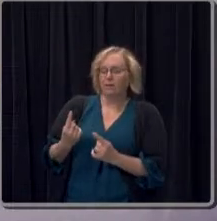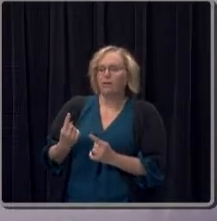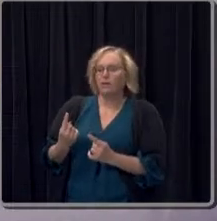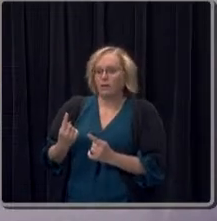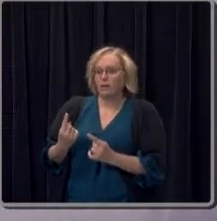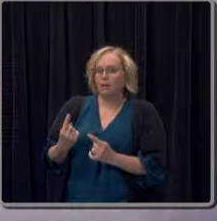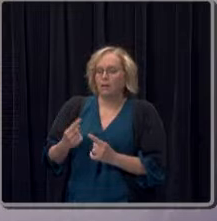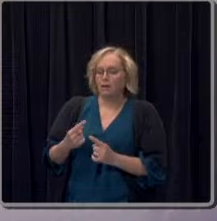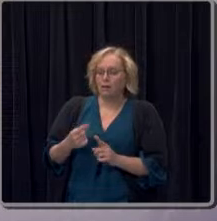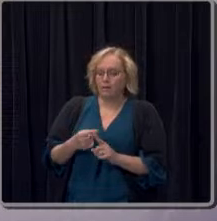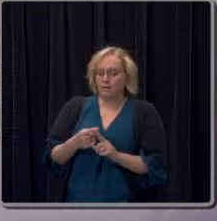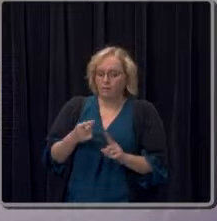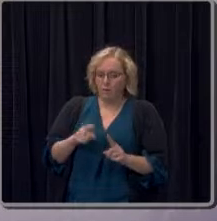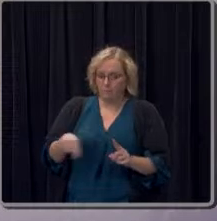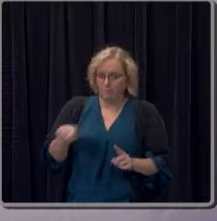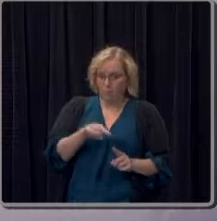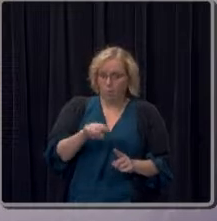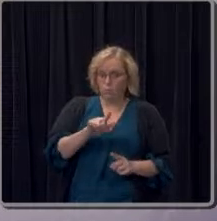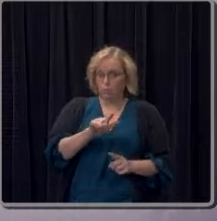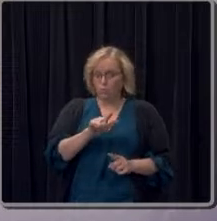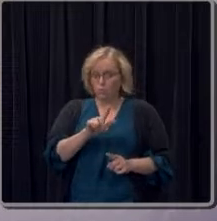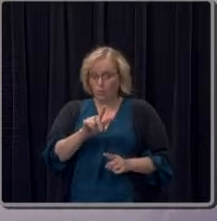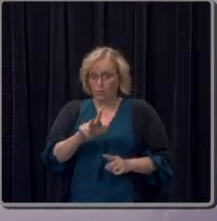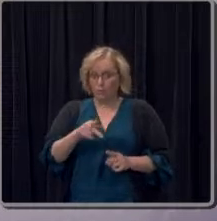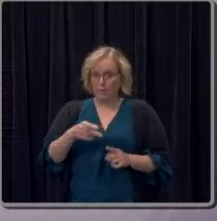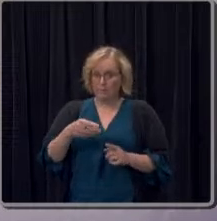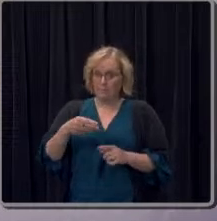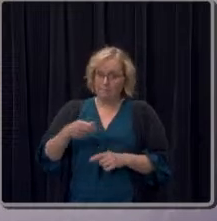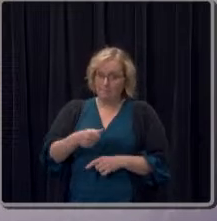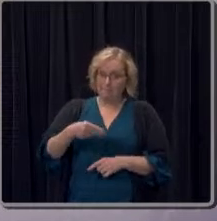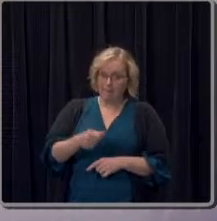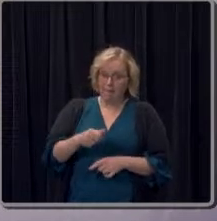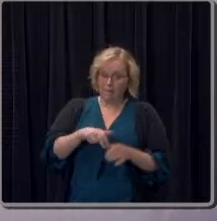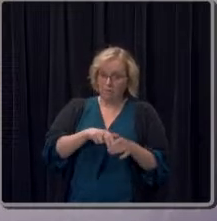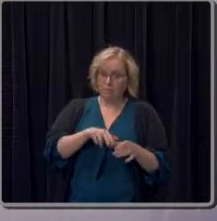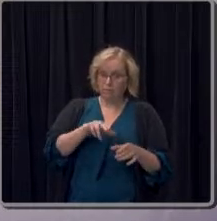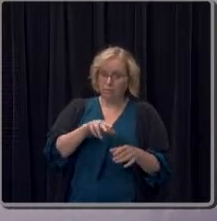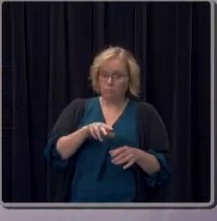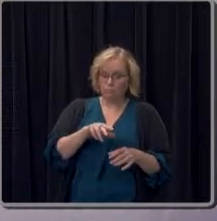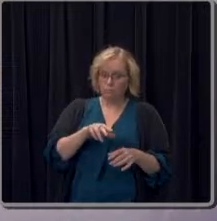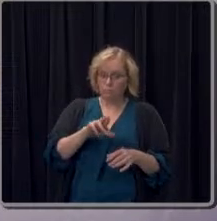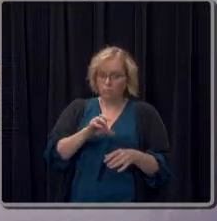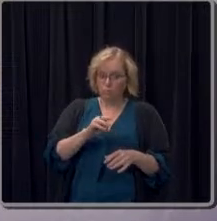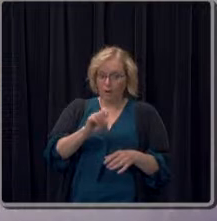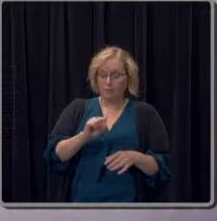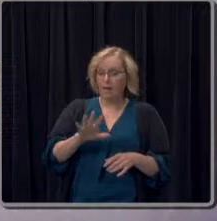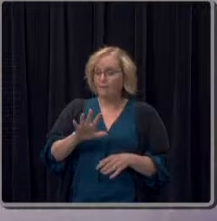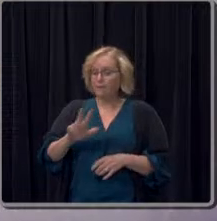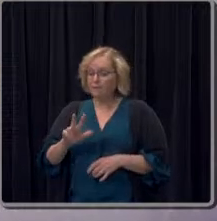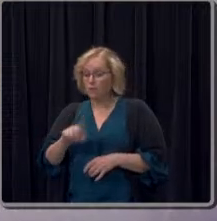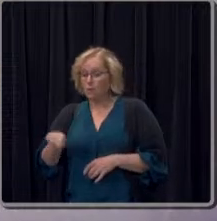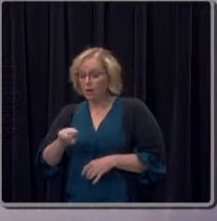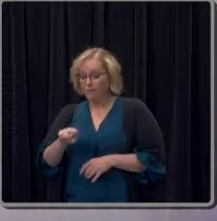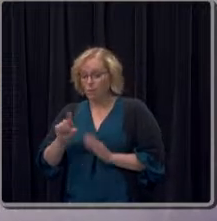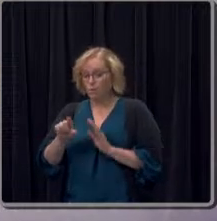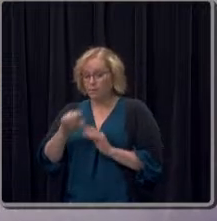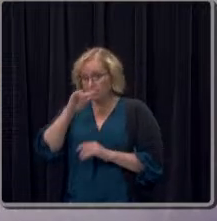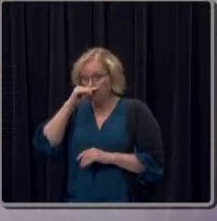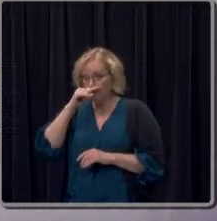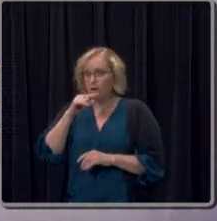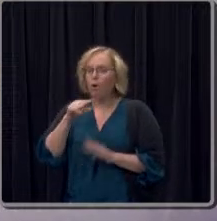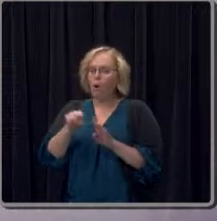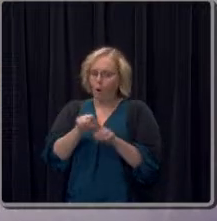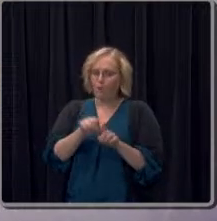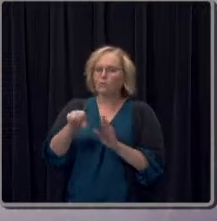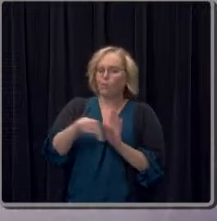of those 23 routes, you know, 53% of those children are qualify for free and reduced lunch services.